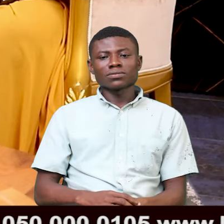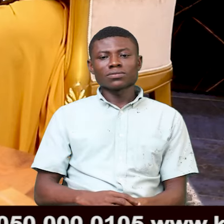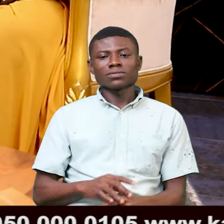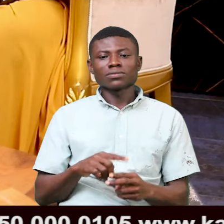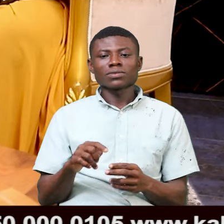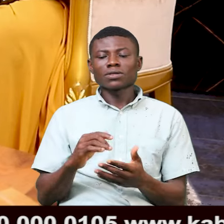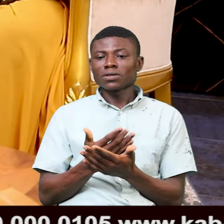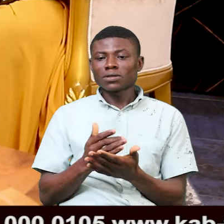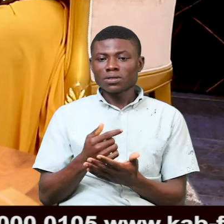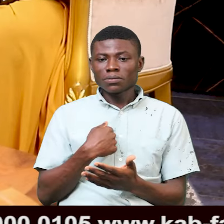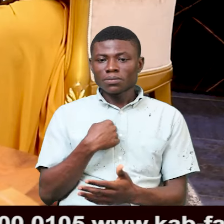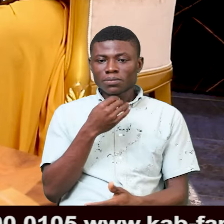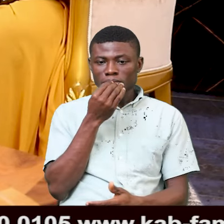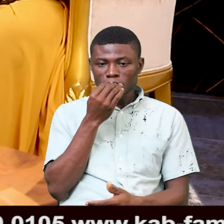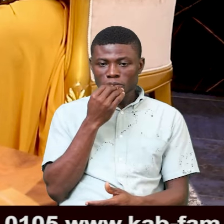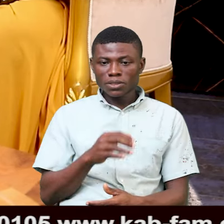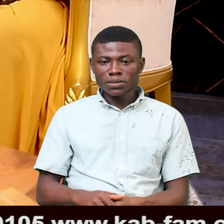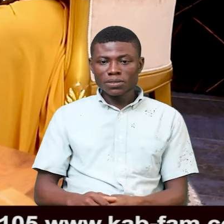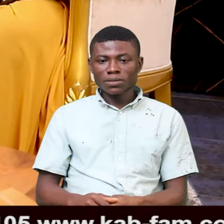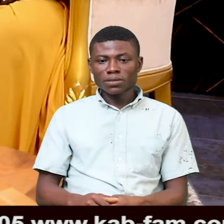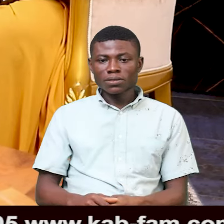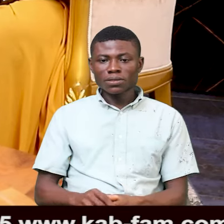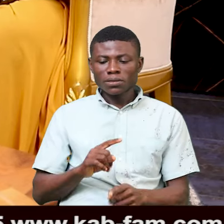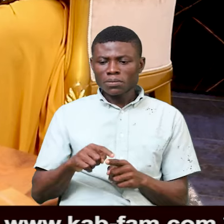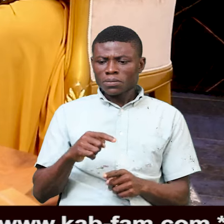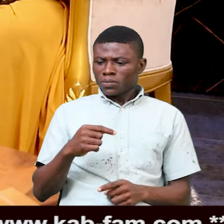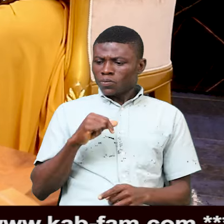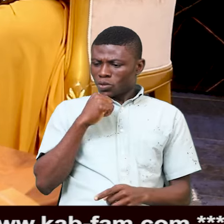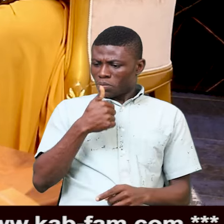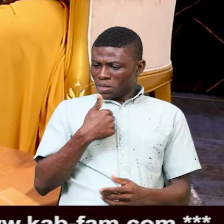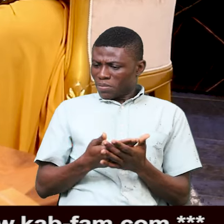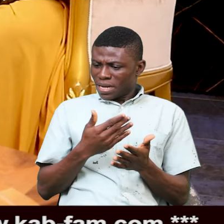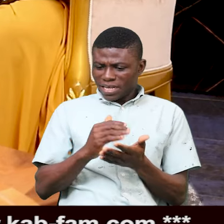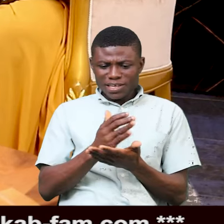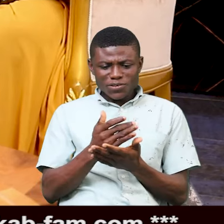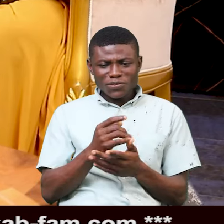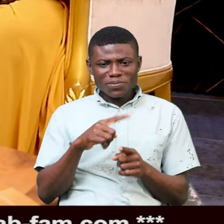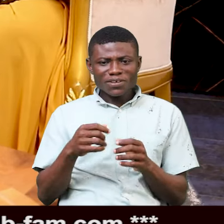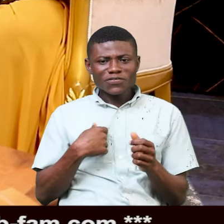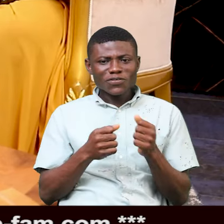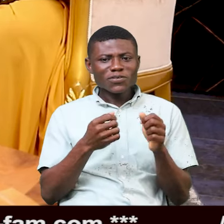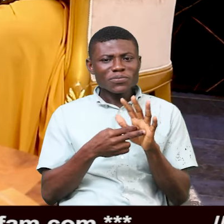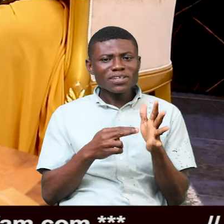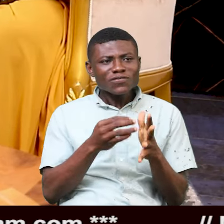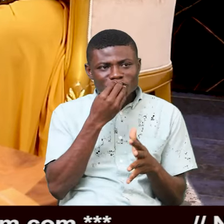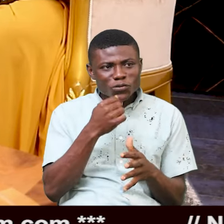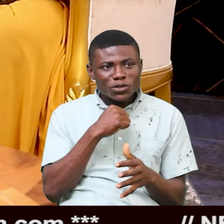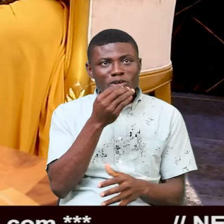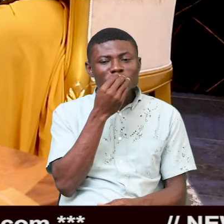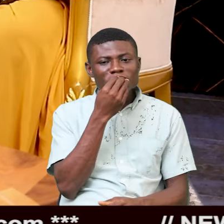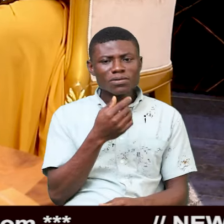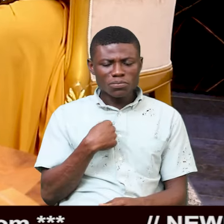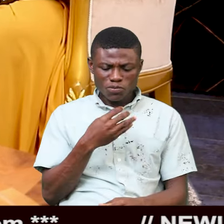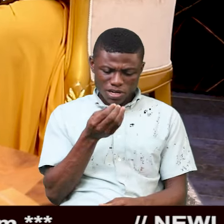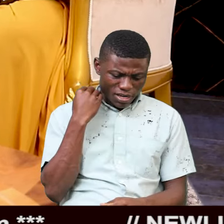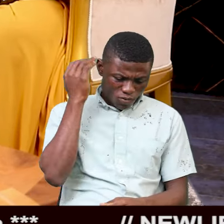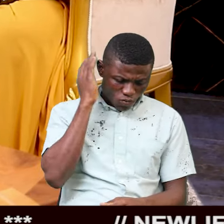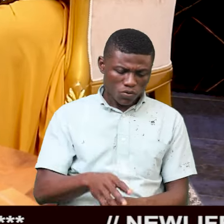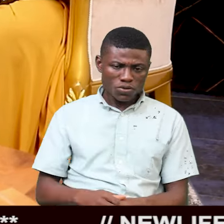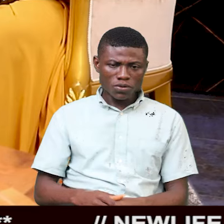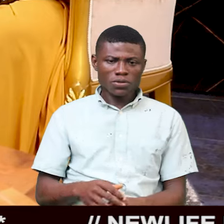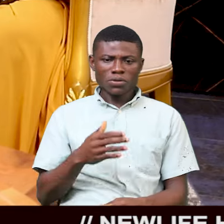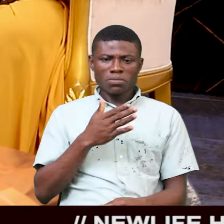Okay. Or near the Amedi. Na enya ni Jimmy. And yami sika no di mi no. Oh papa. And ti ye kun to kwanti ye diane no sumini nku. Ubedi. Mi ami